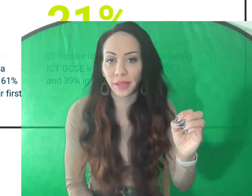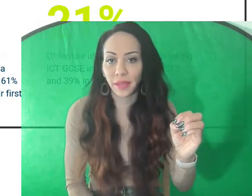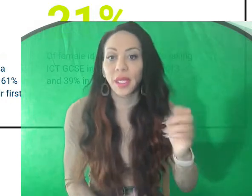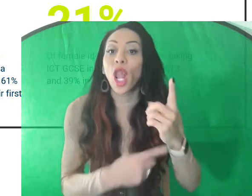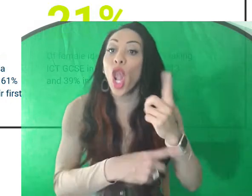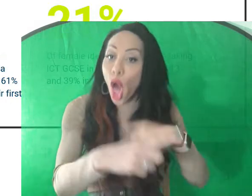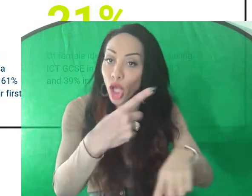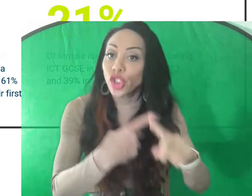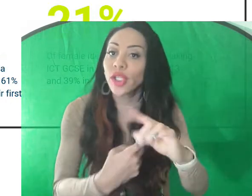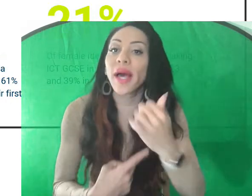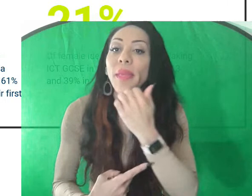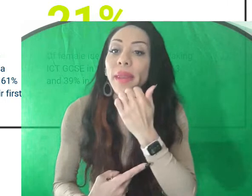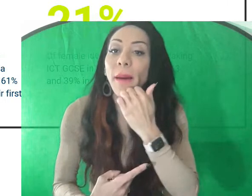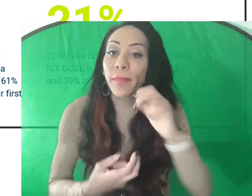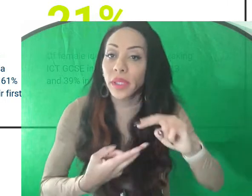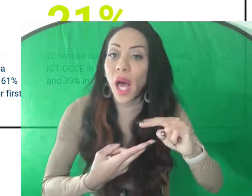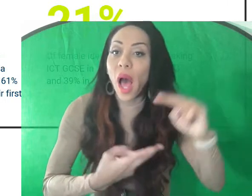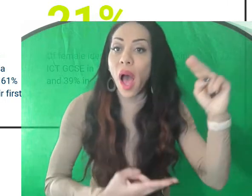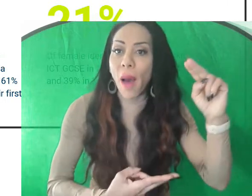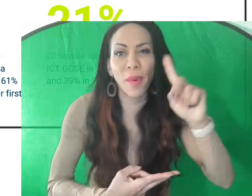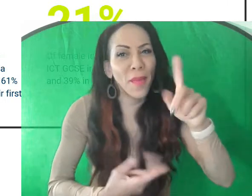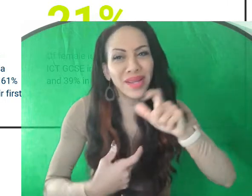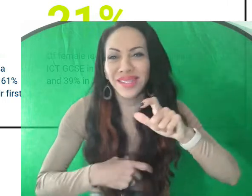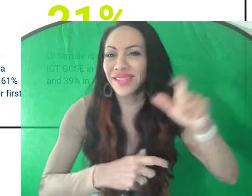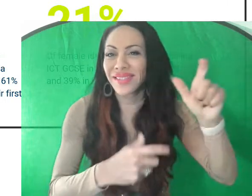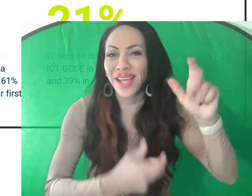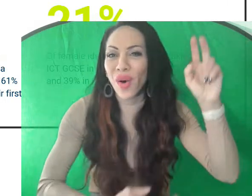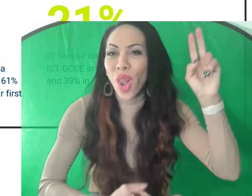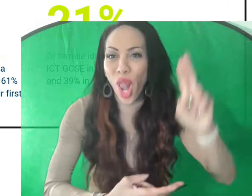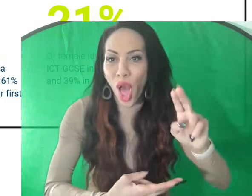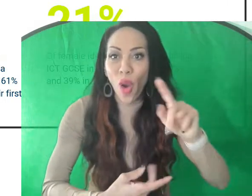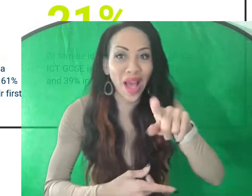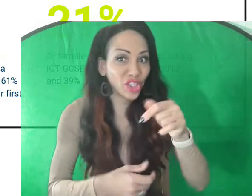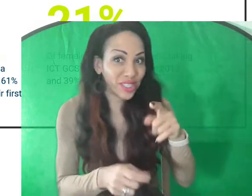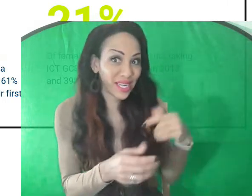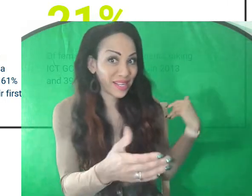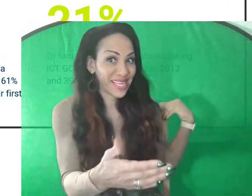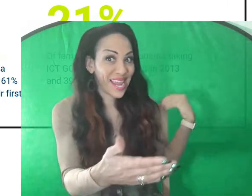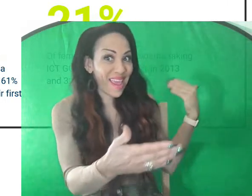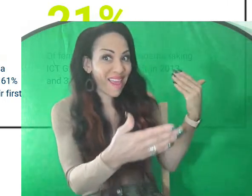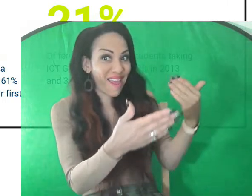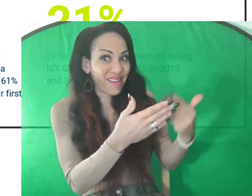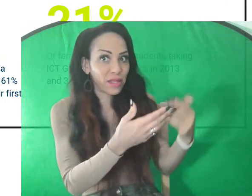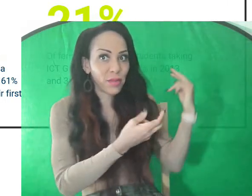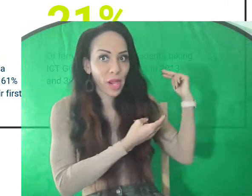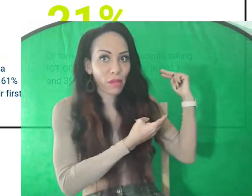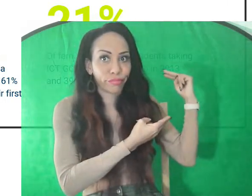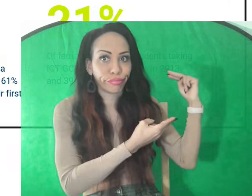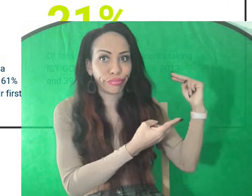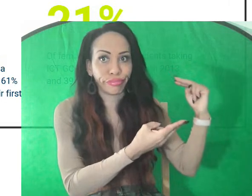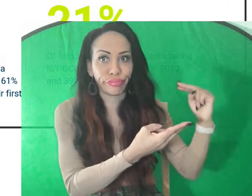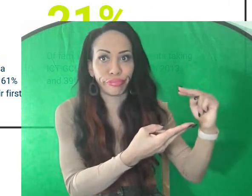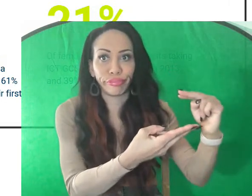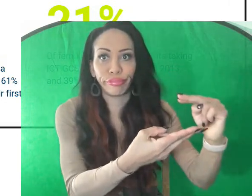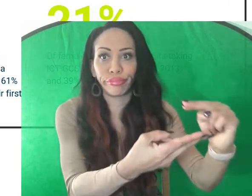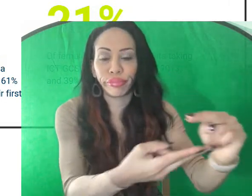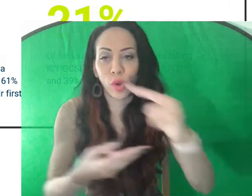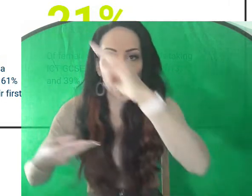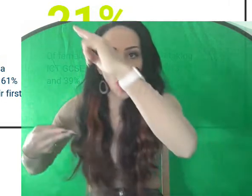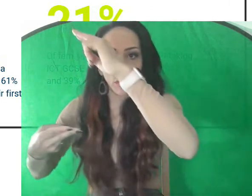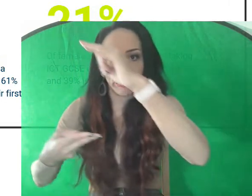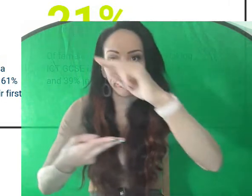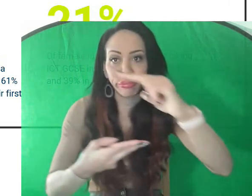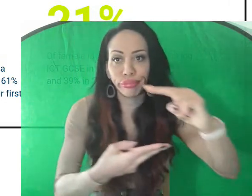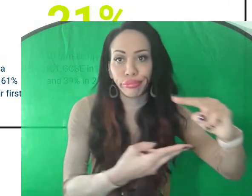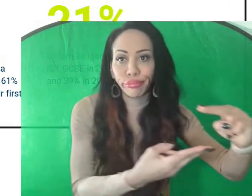year, it's still quite low and it's been dropping. So it's kind of really looking at like why this is happening. And it's